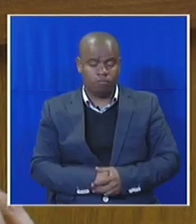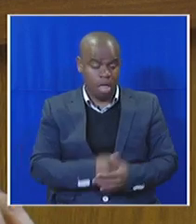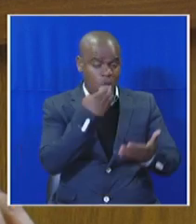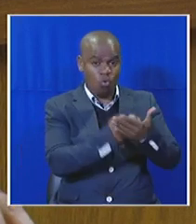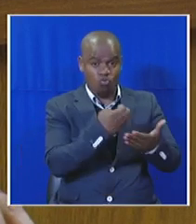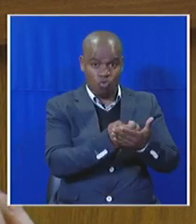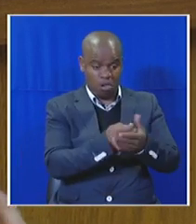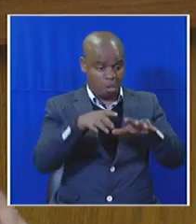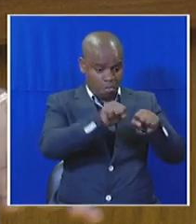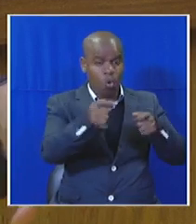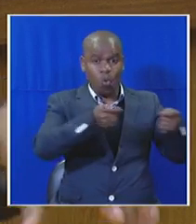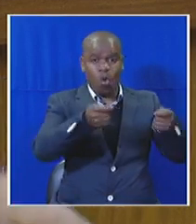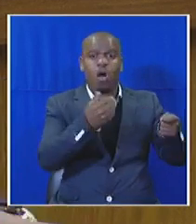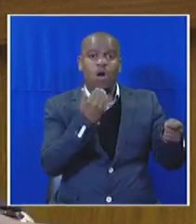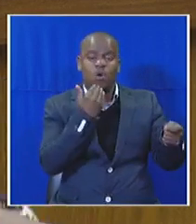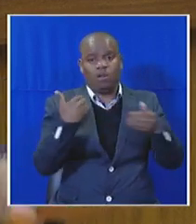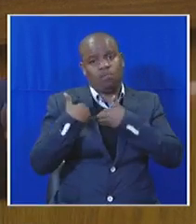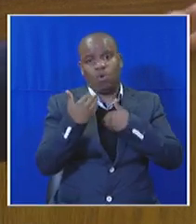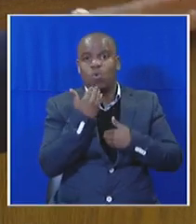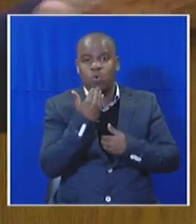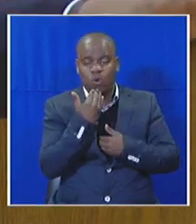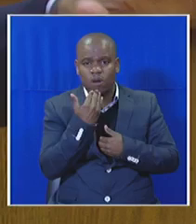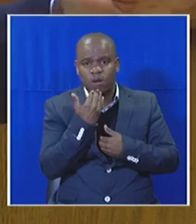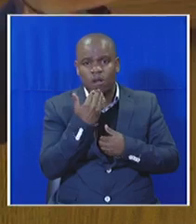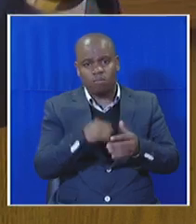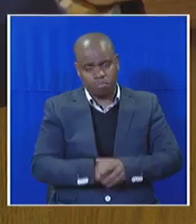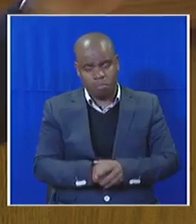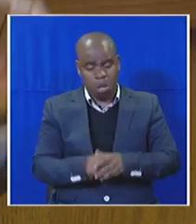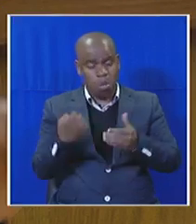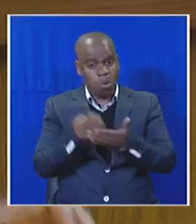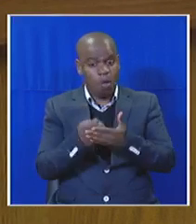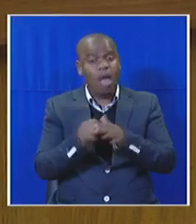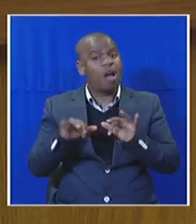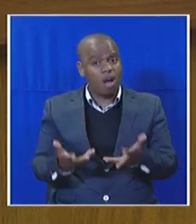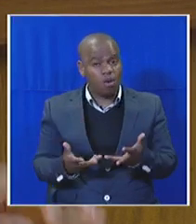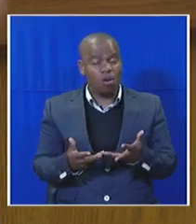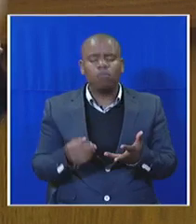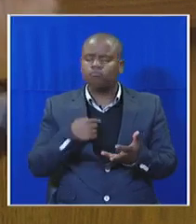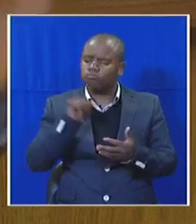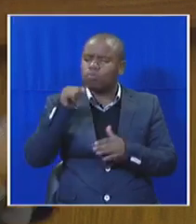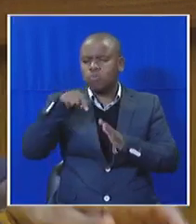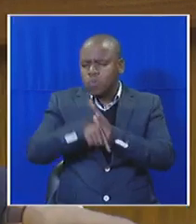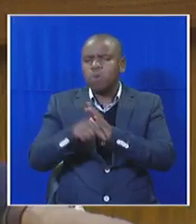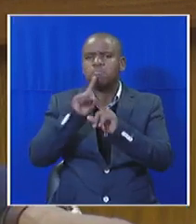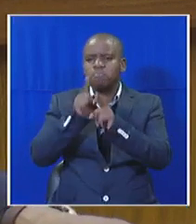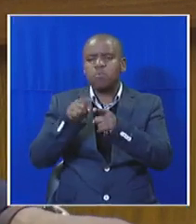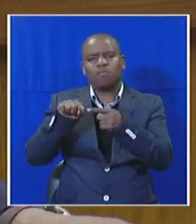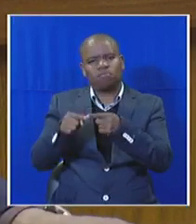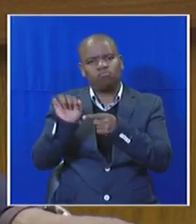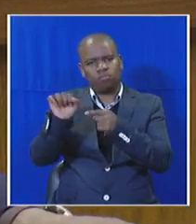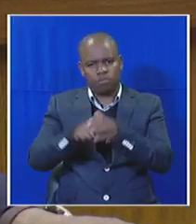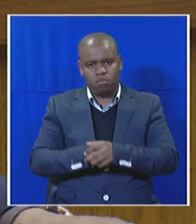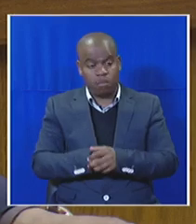economy? How is the economy? You know, for an example, to emphasize your point, you go to the